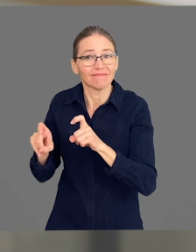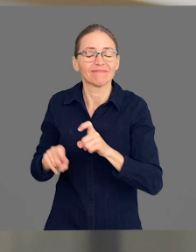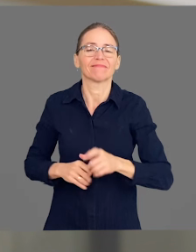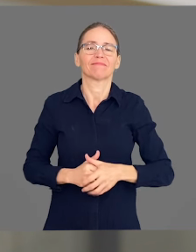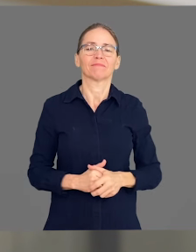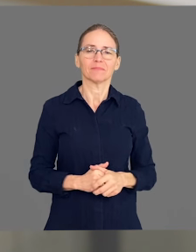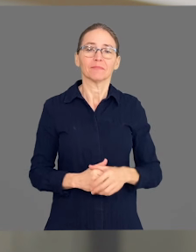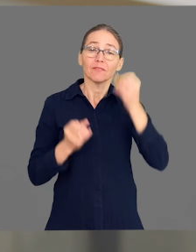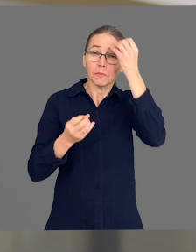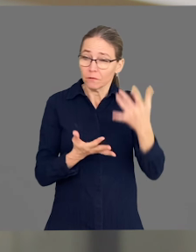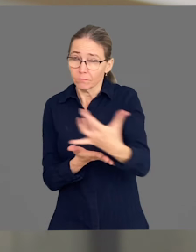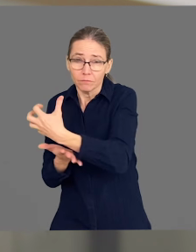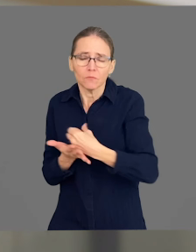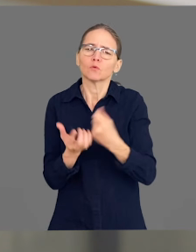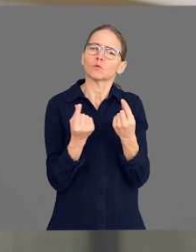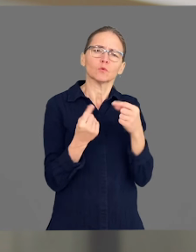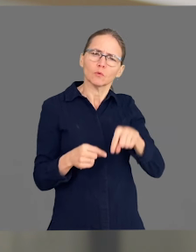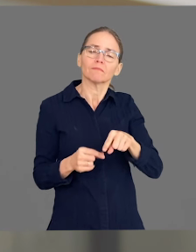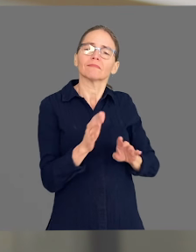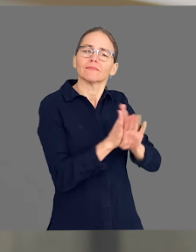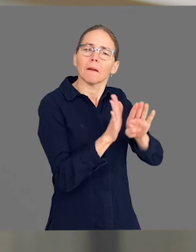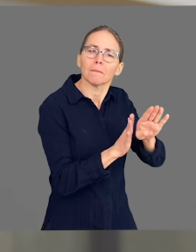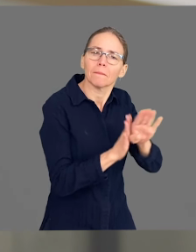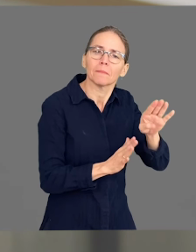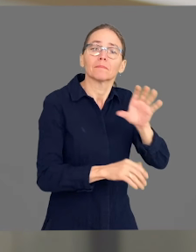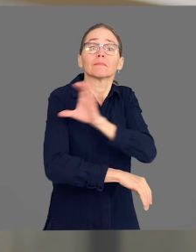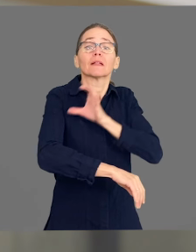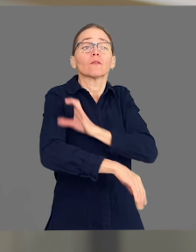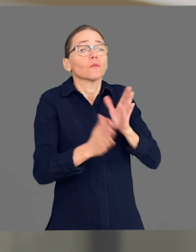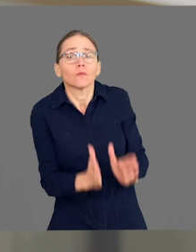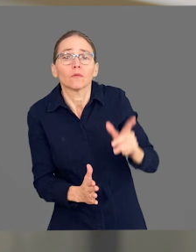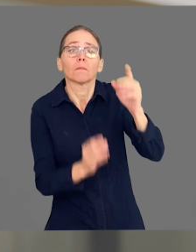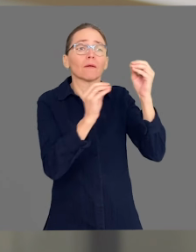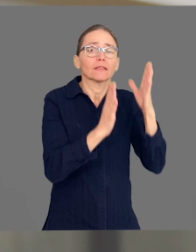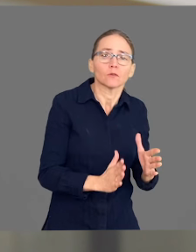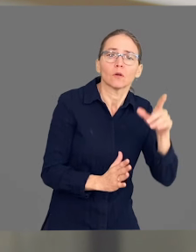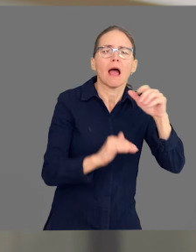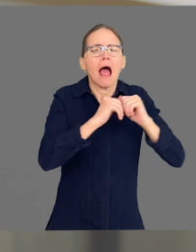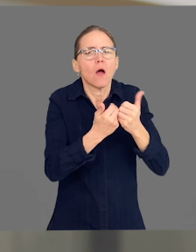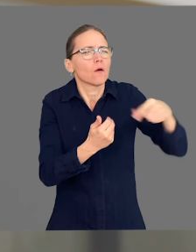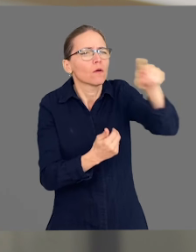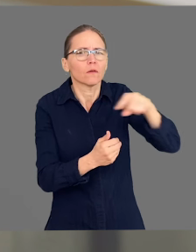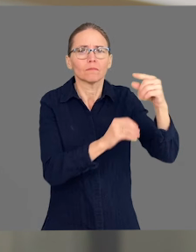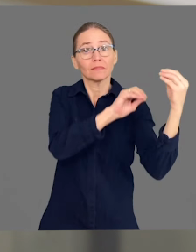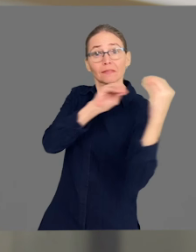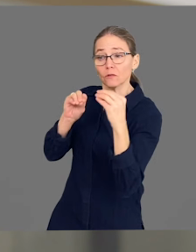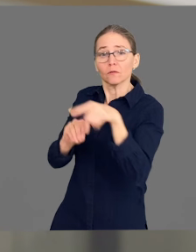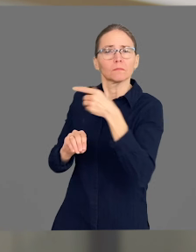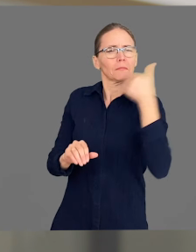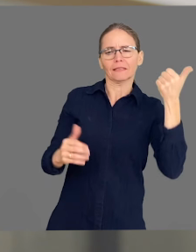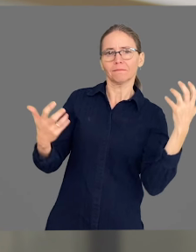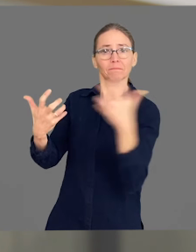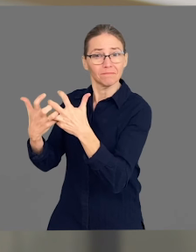clinicians, drawing on the recommendations from the studies. We've also started working